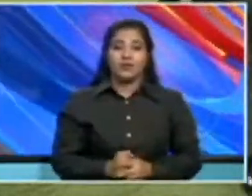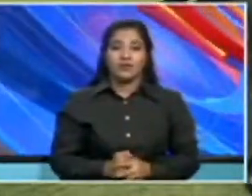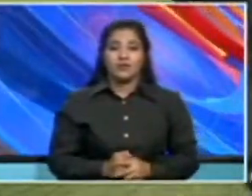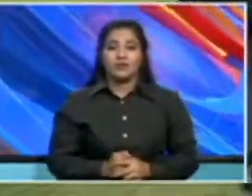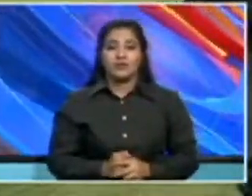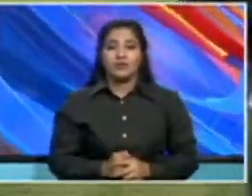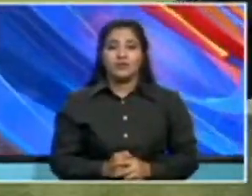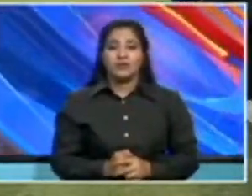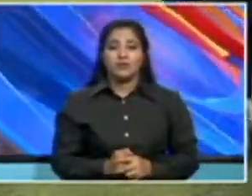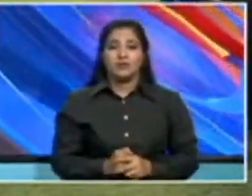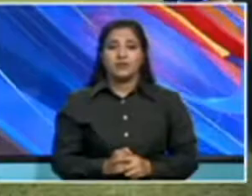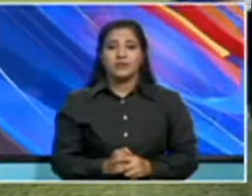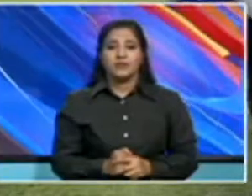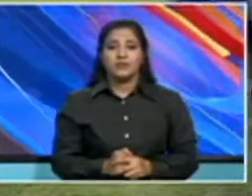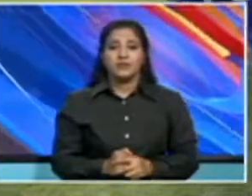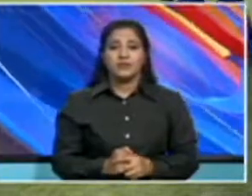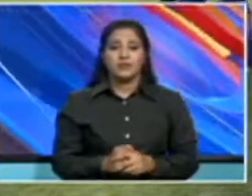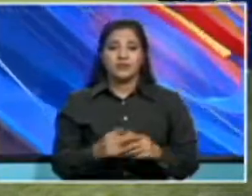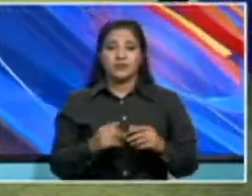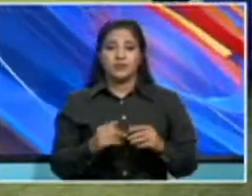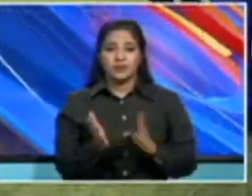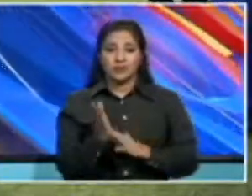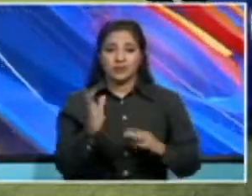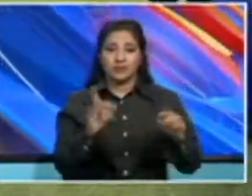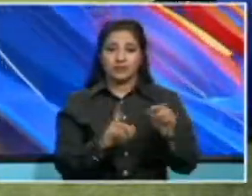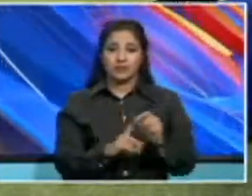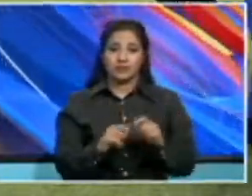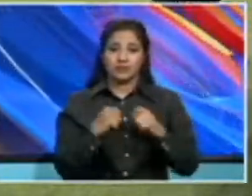as the Madhya Pradesh contingent marches in.